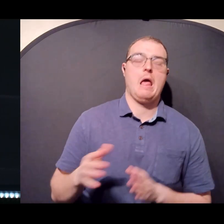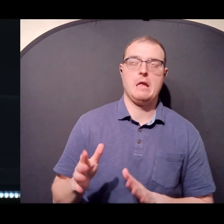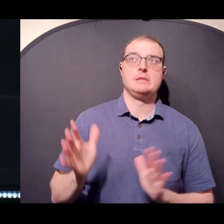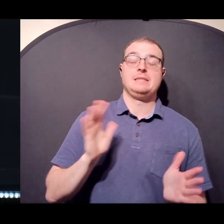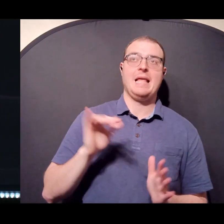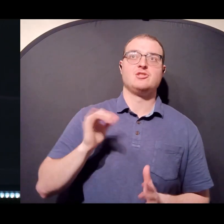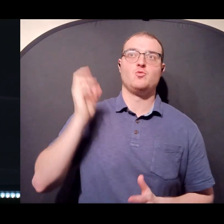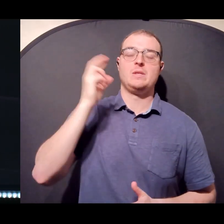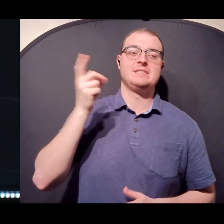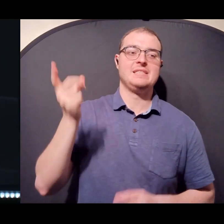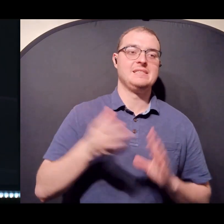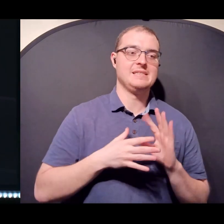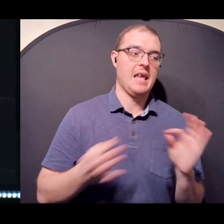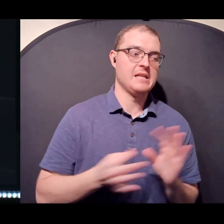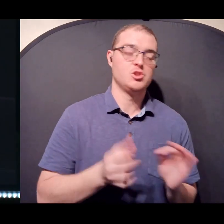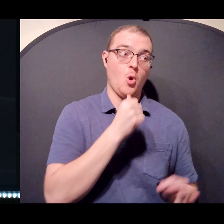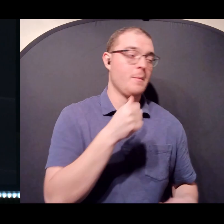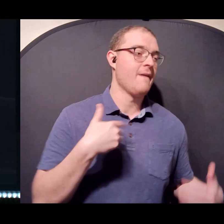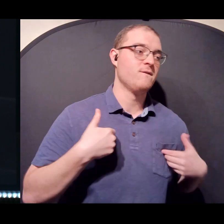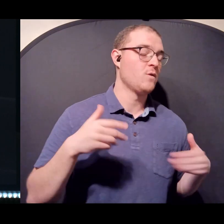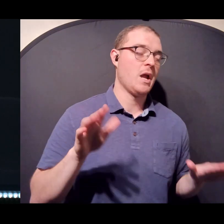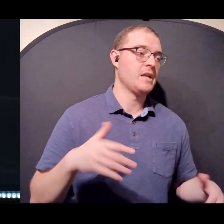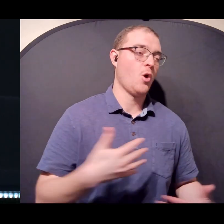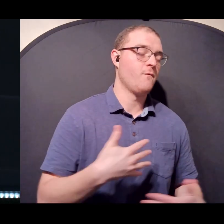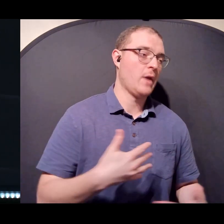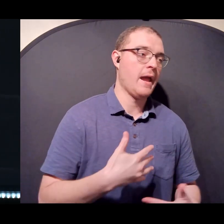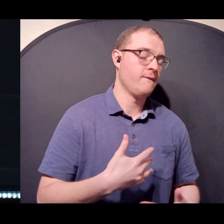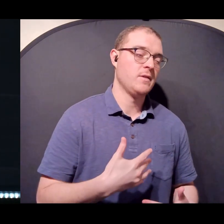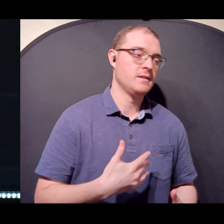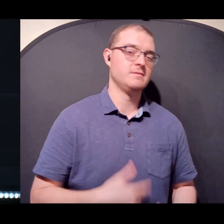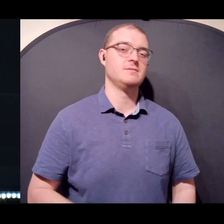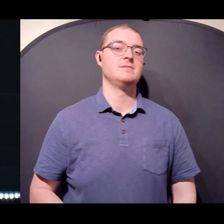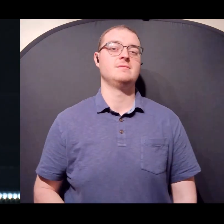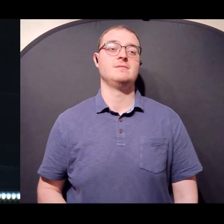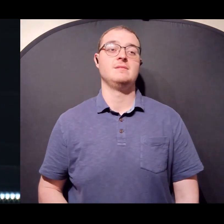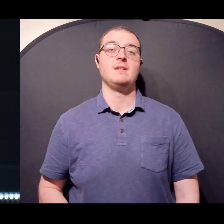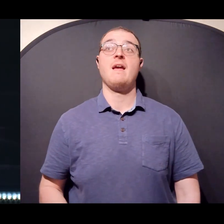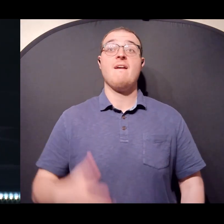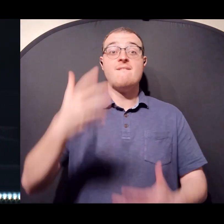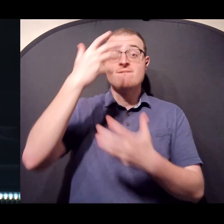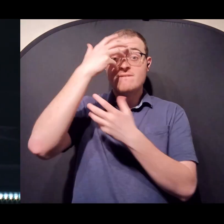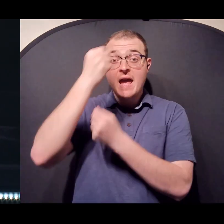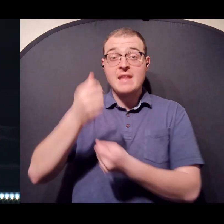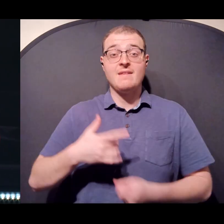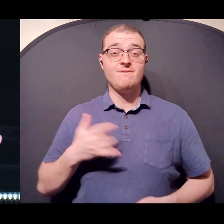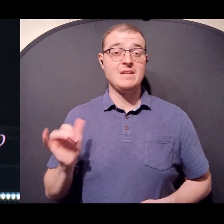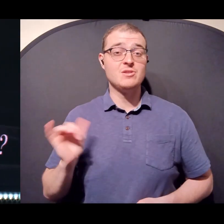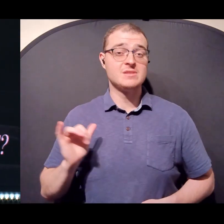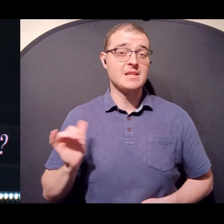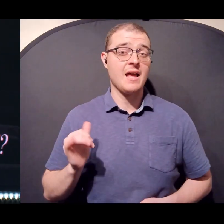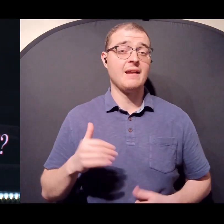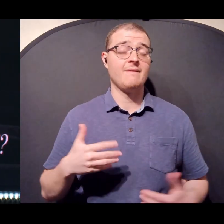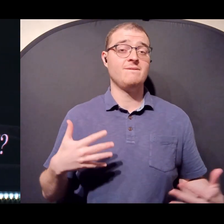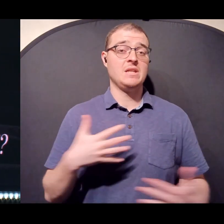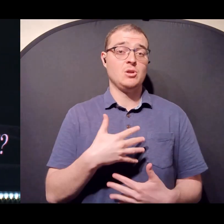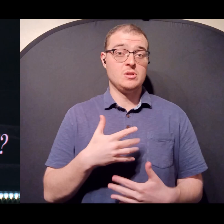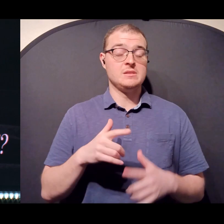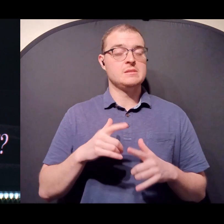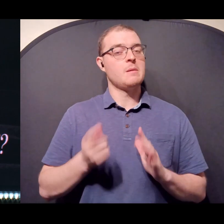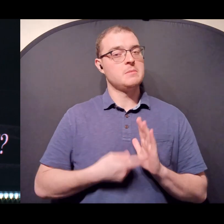She's scared to death. That's why he says it. Don't be afraid. Faith feels like